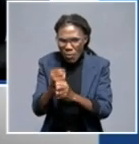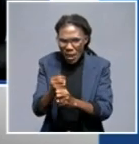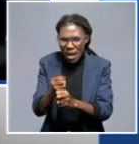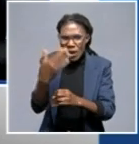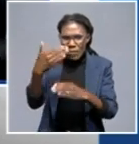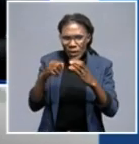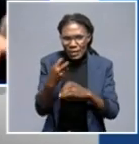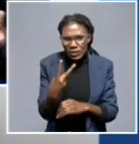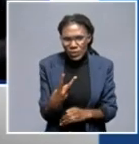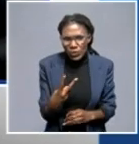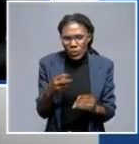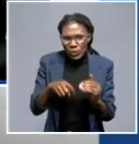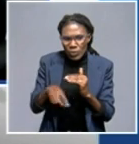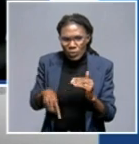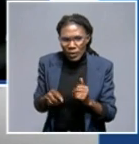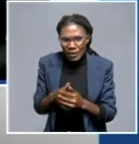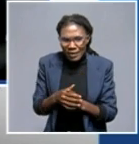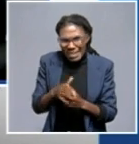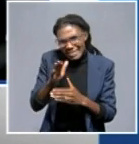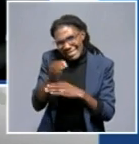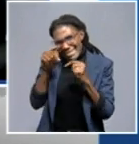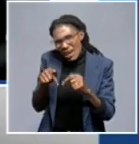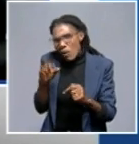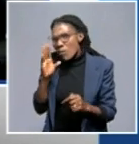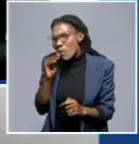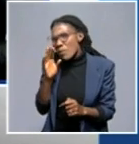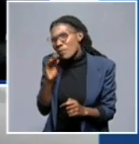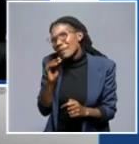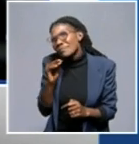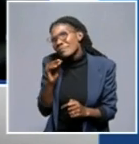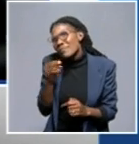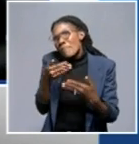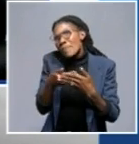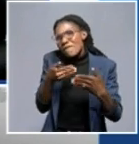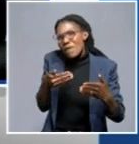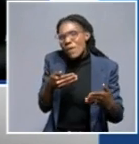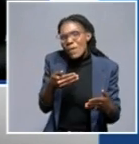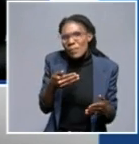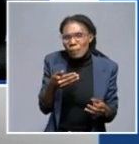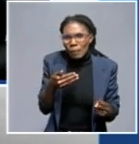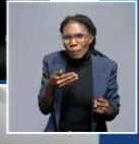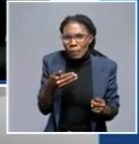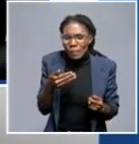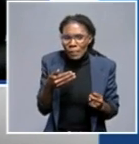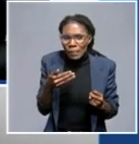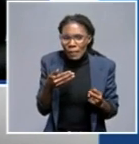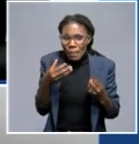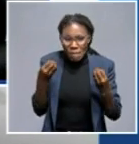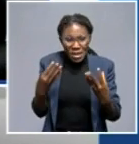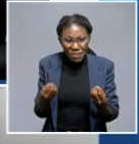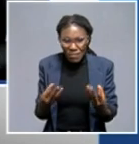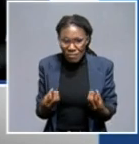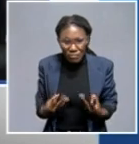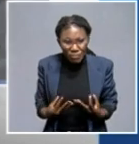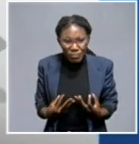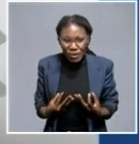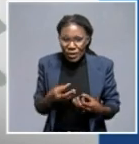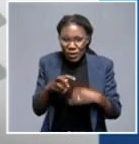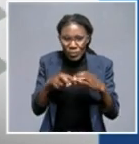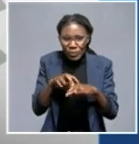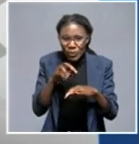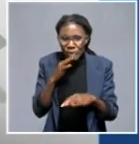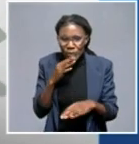two countries, especially considering now that, as you mentioned earlier, they have not, or we don't have too many in place? Yes.